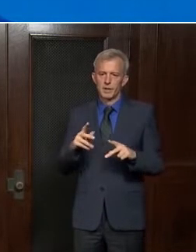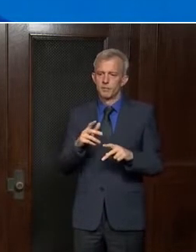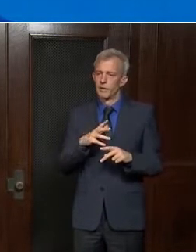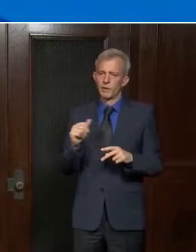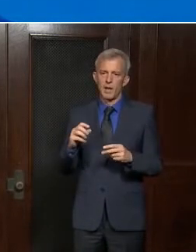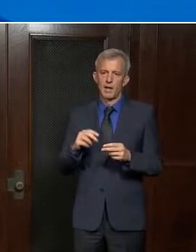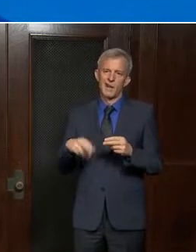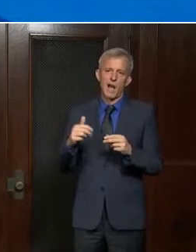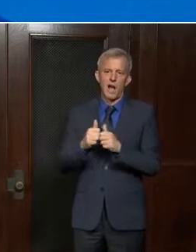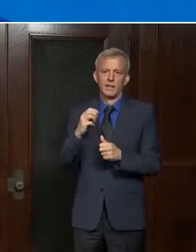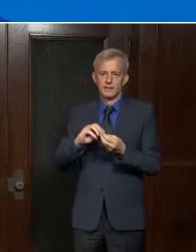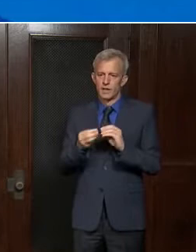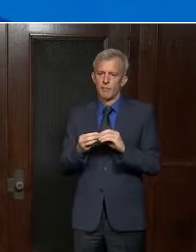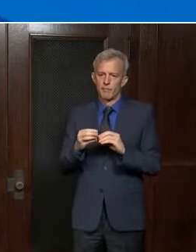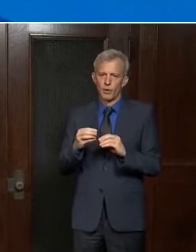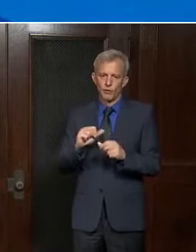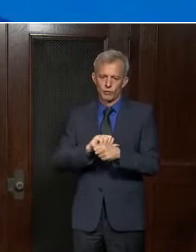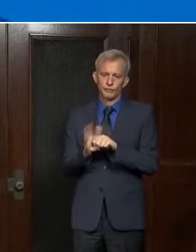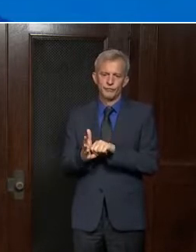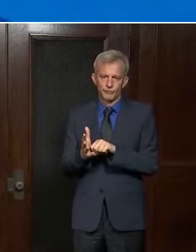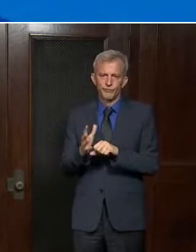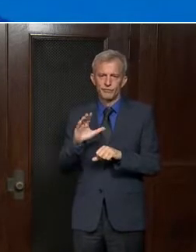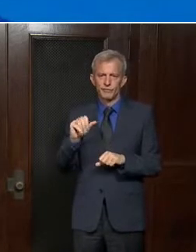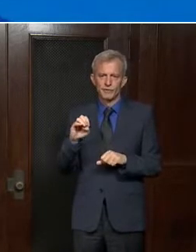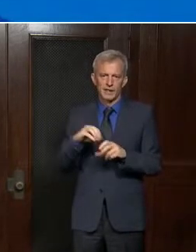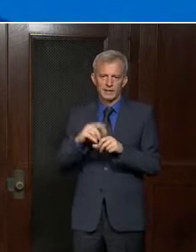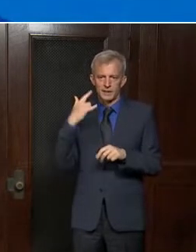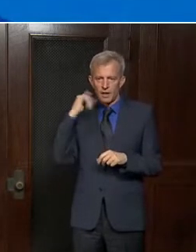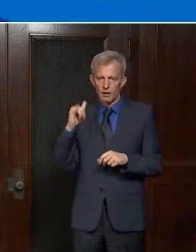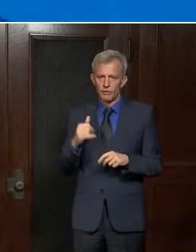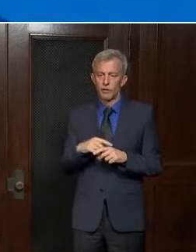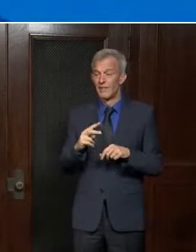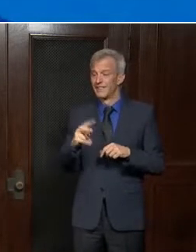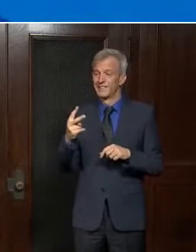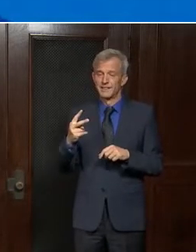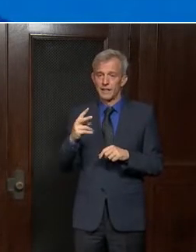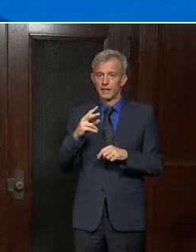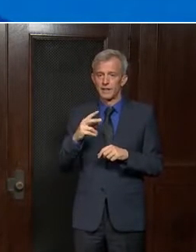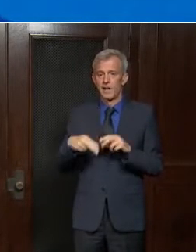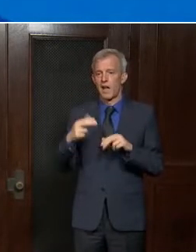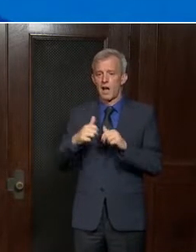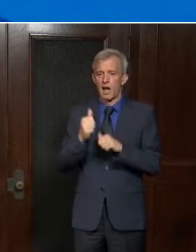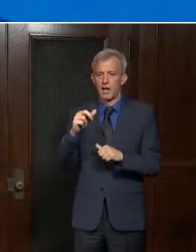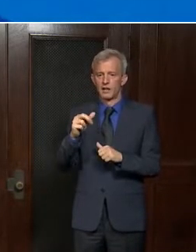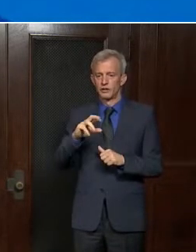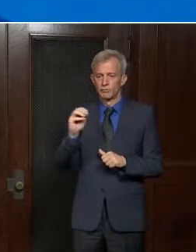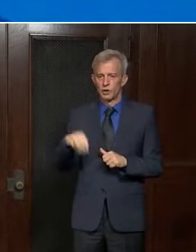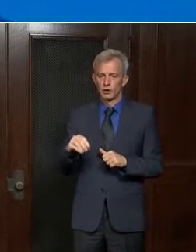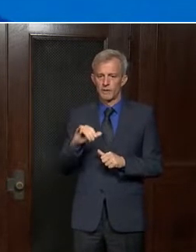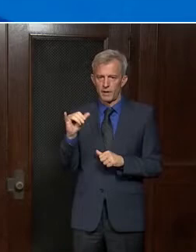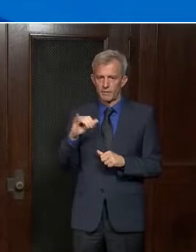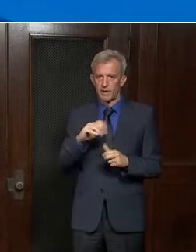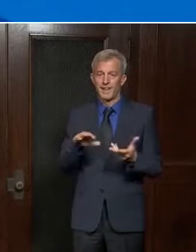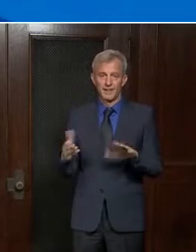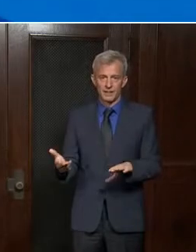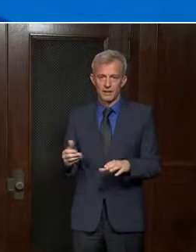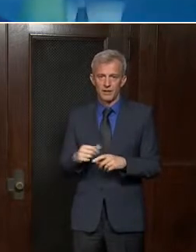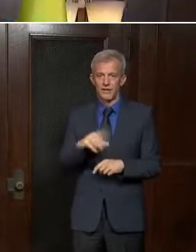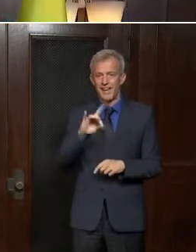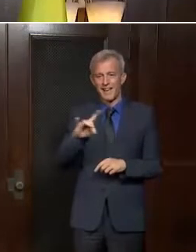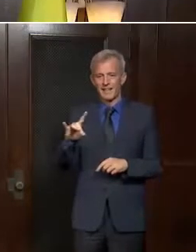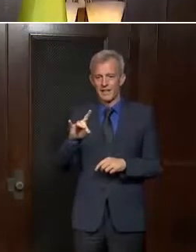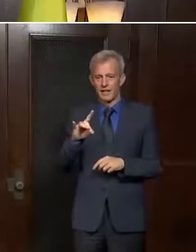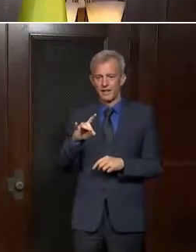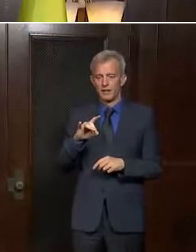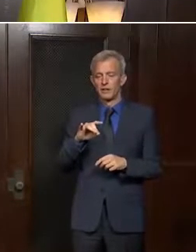in California. We have the second highest rate of infection and the highest rate of death, with 88 cases and 2.7